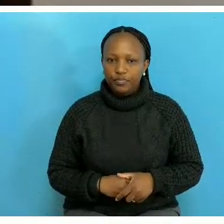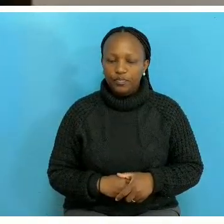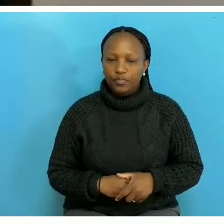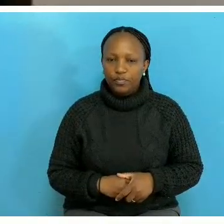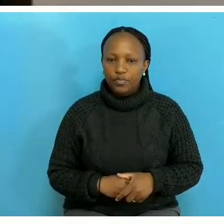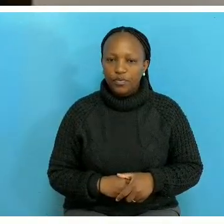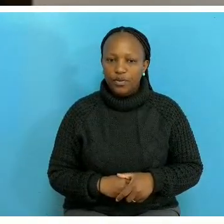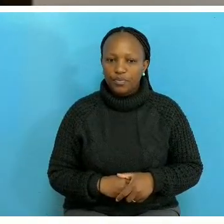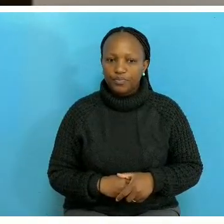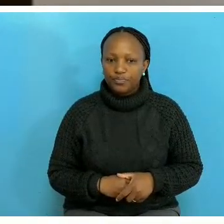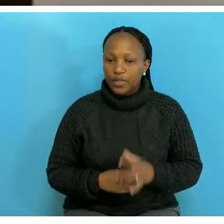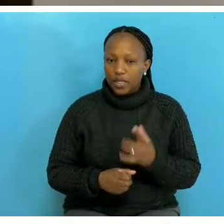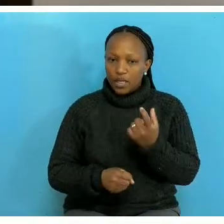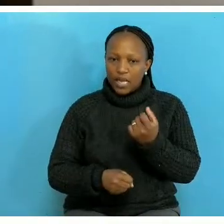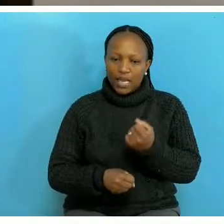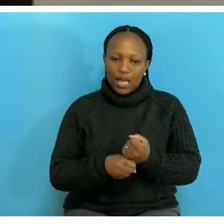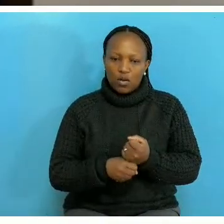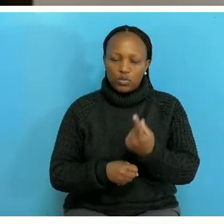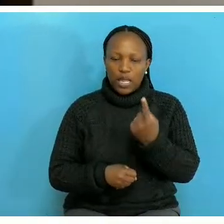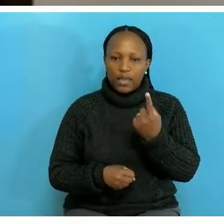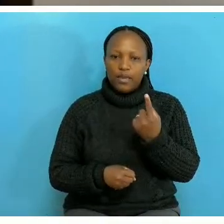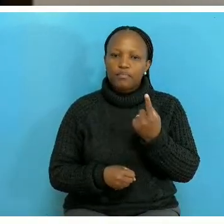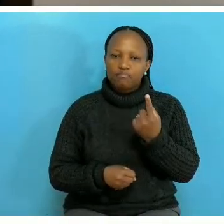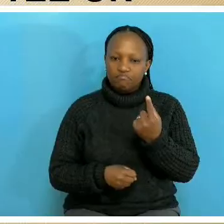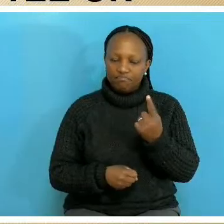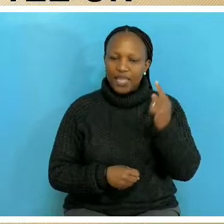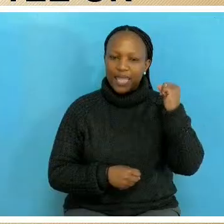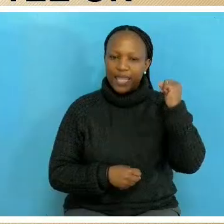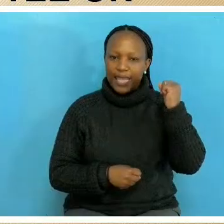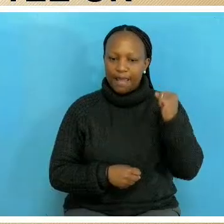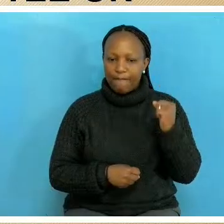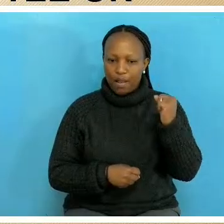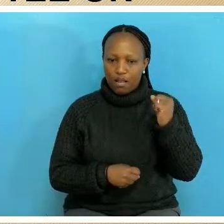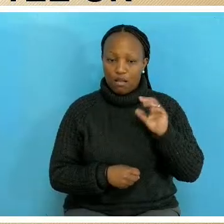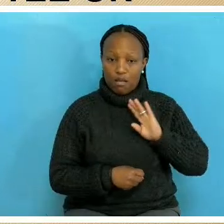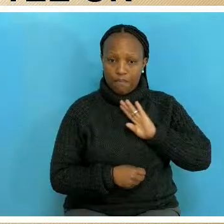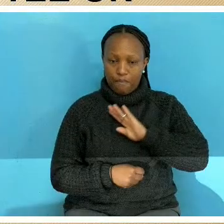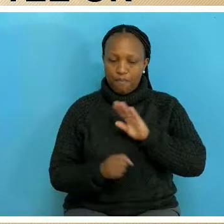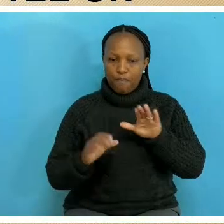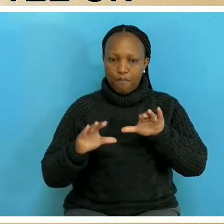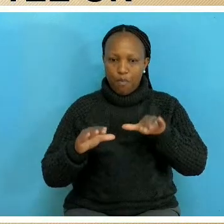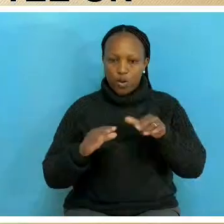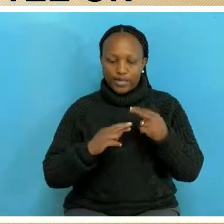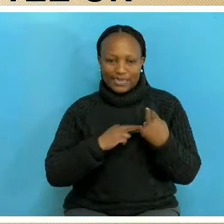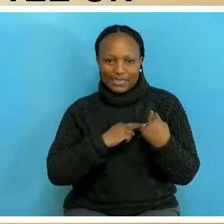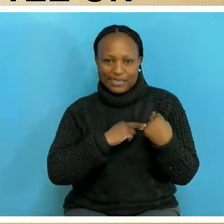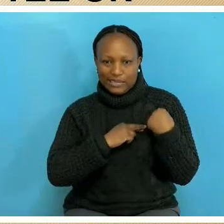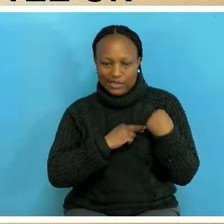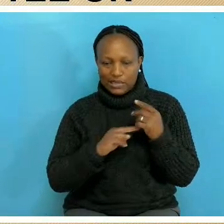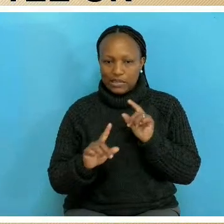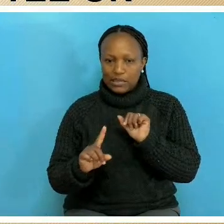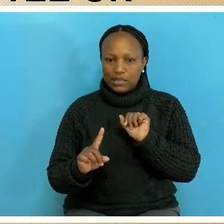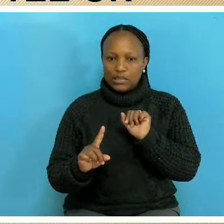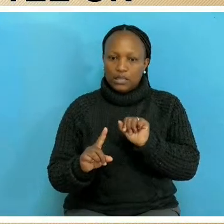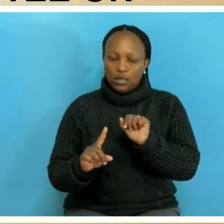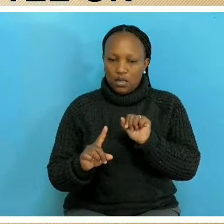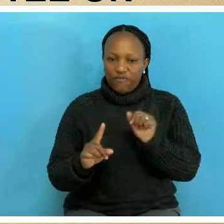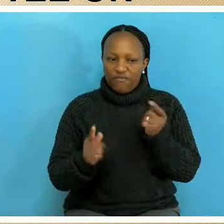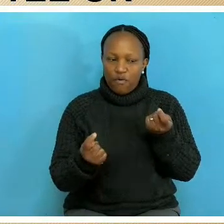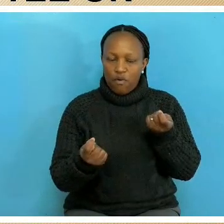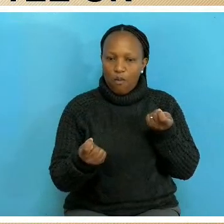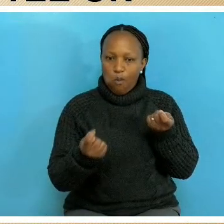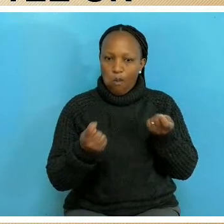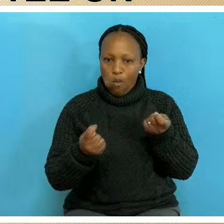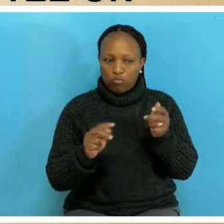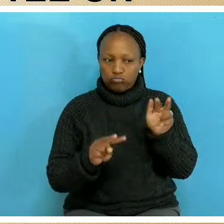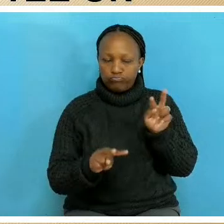the Gauteng Gambling Board, its mandate is to regulate gambling in